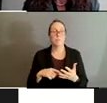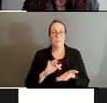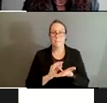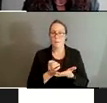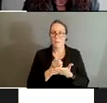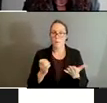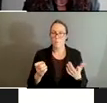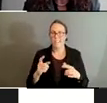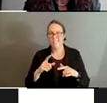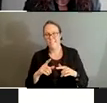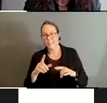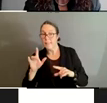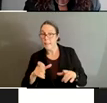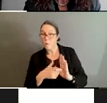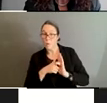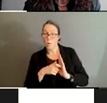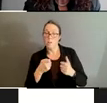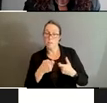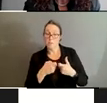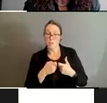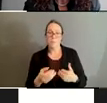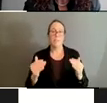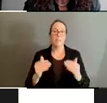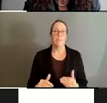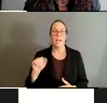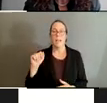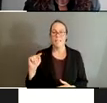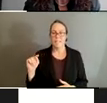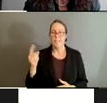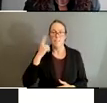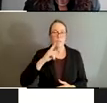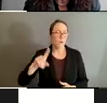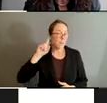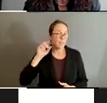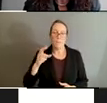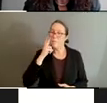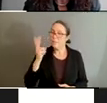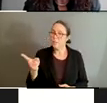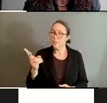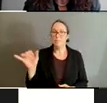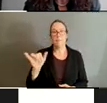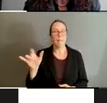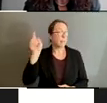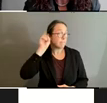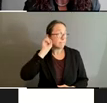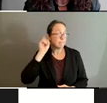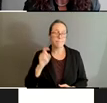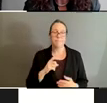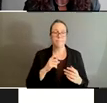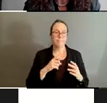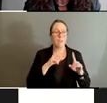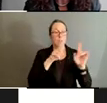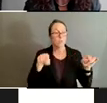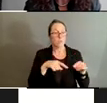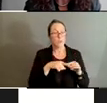that depends on electricity, assistive technology device for hearing or vision, such as hearing aids,